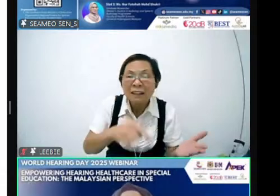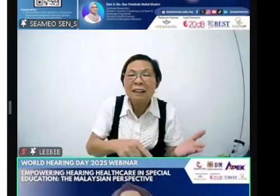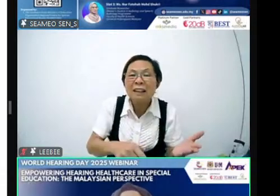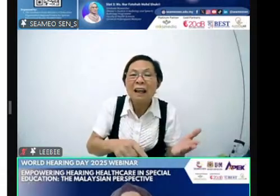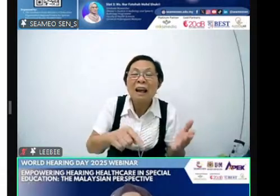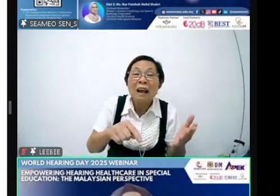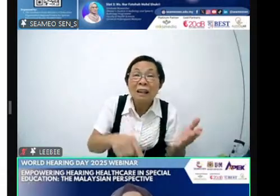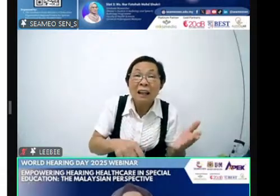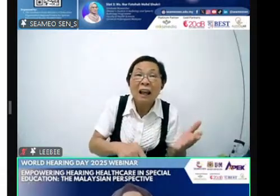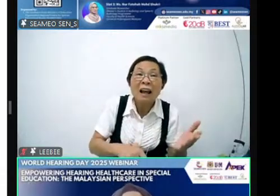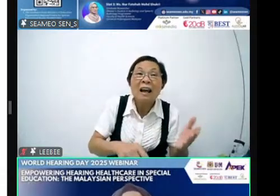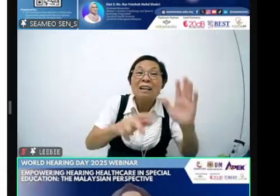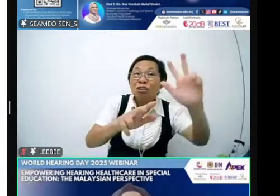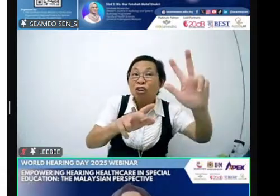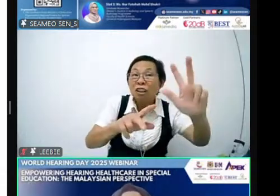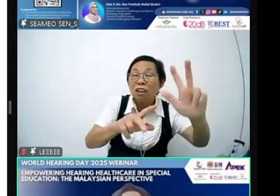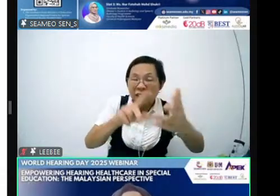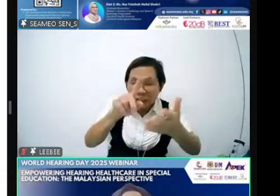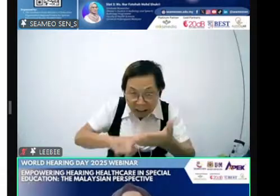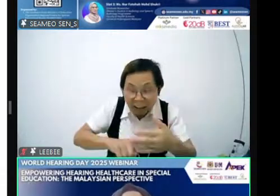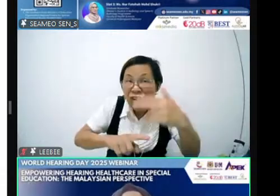examined 3 main areas.